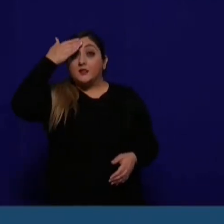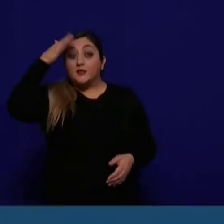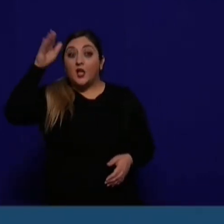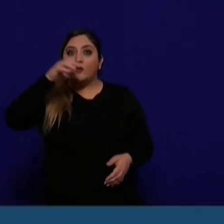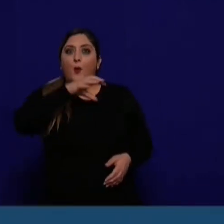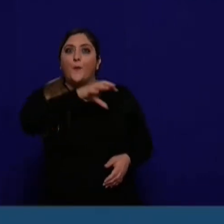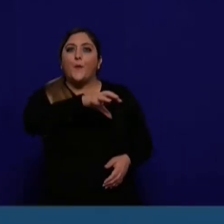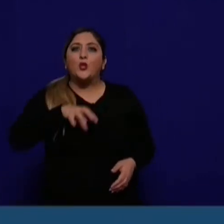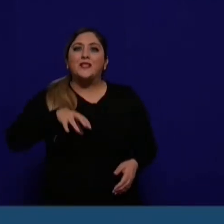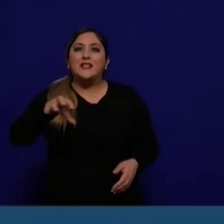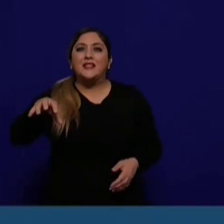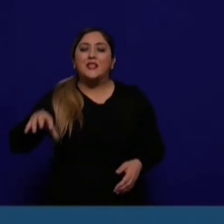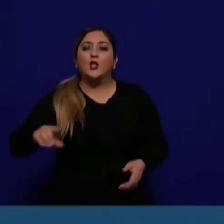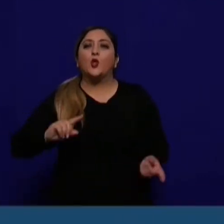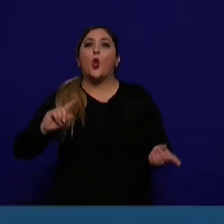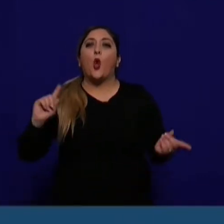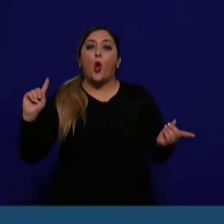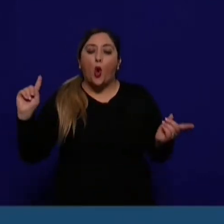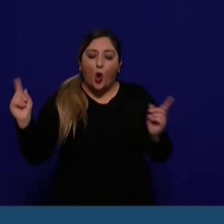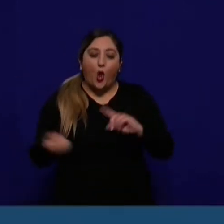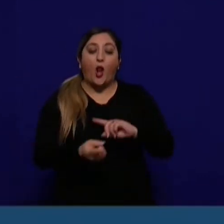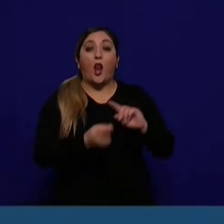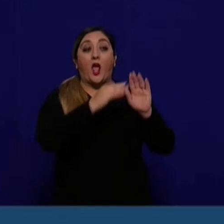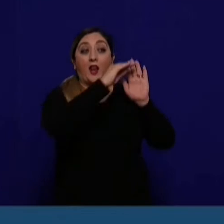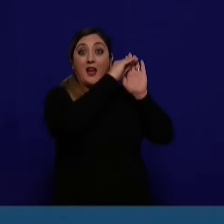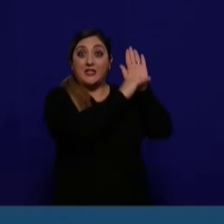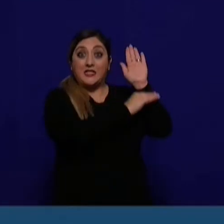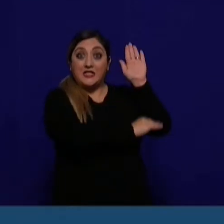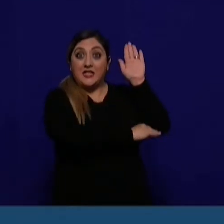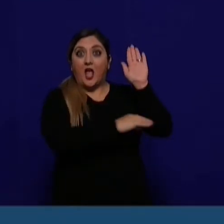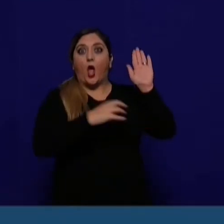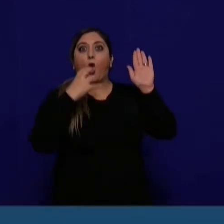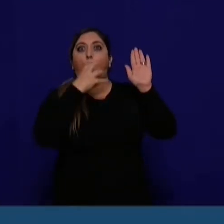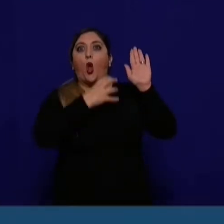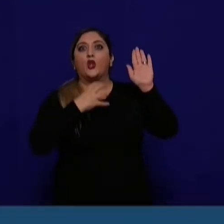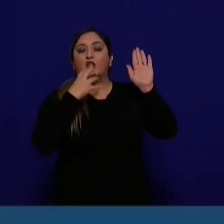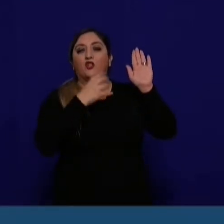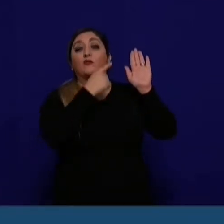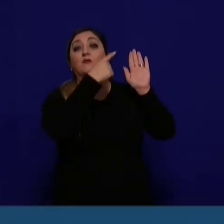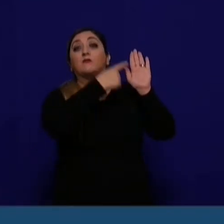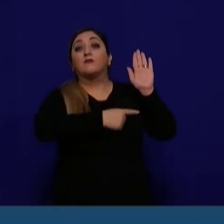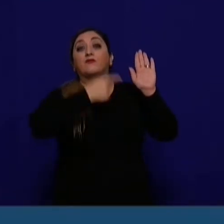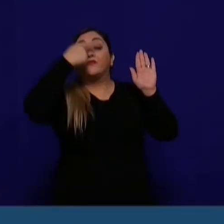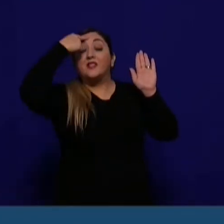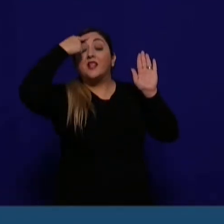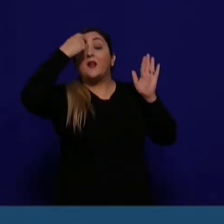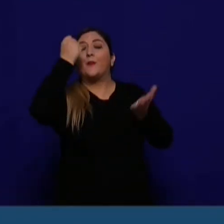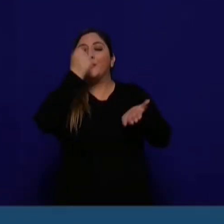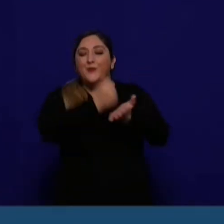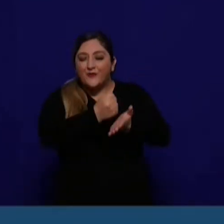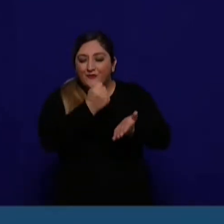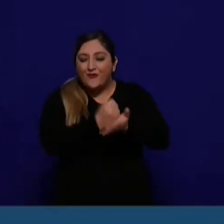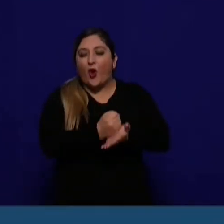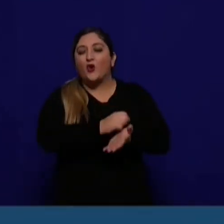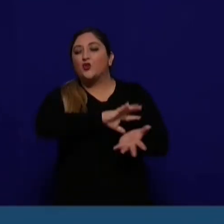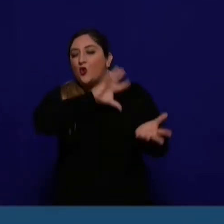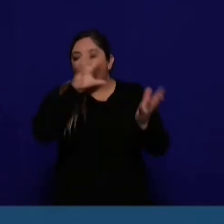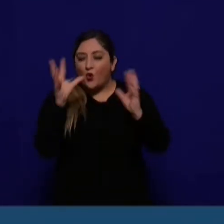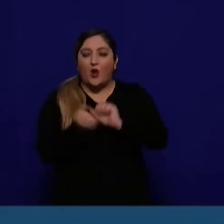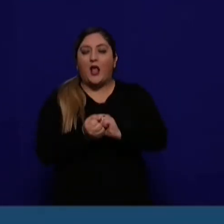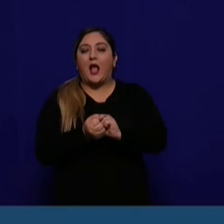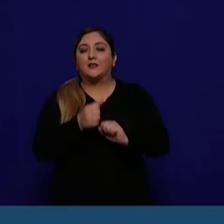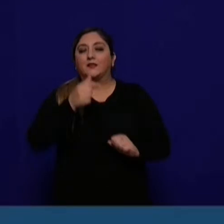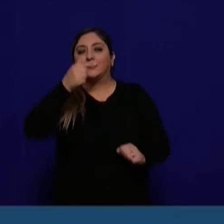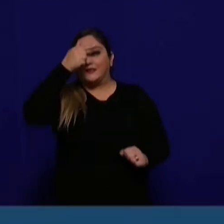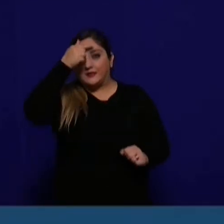huma li qalbu għal amber u allura hemmhekk hemm l-obbligu tat-test. Ħlief li baqgħu wkoll dawk il-pajjiżi li kienu red